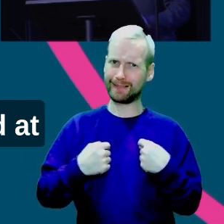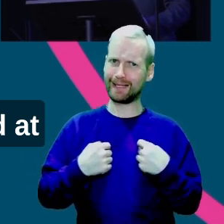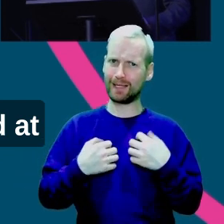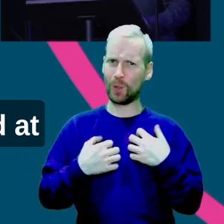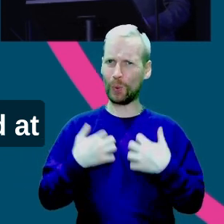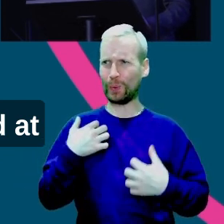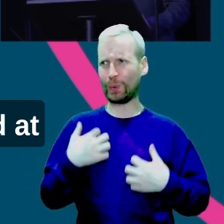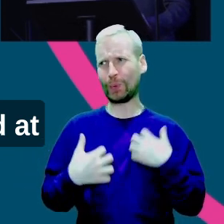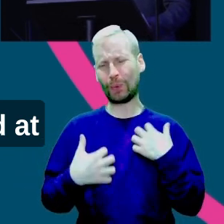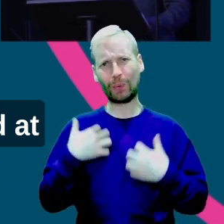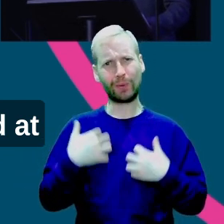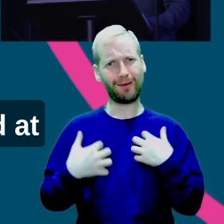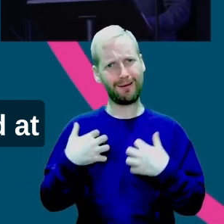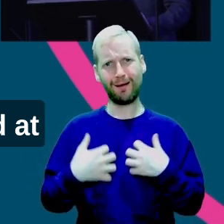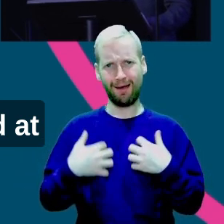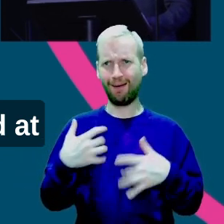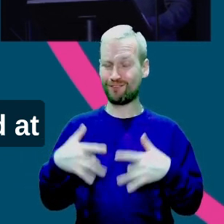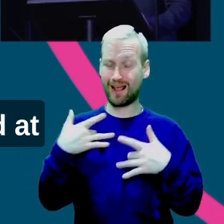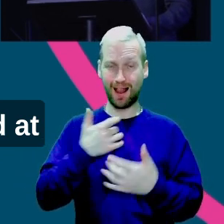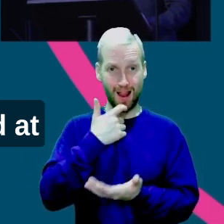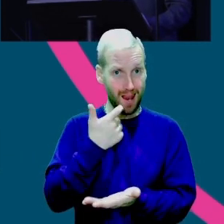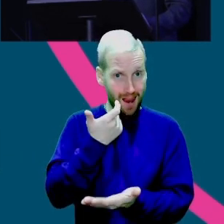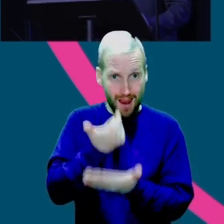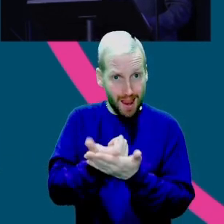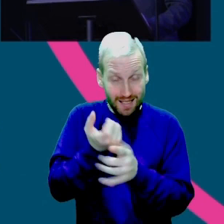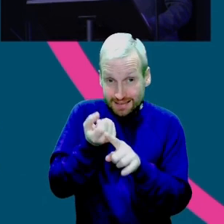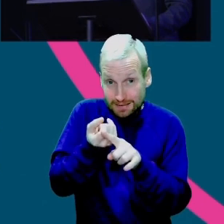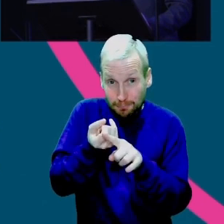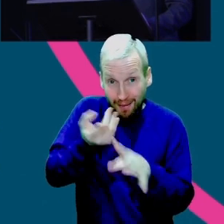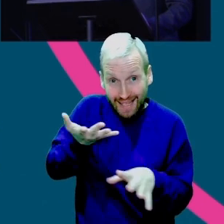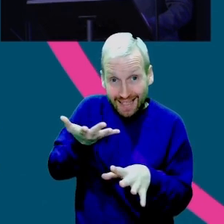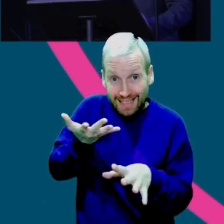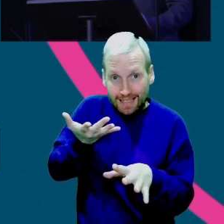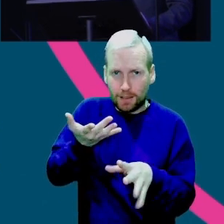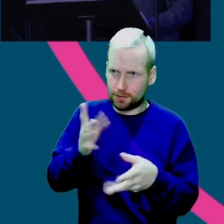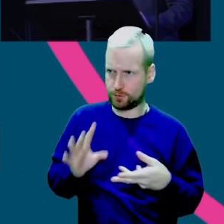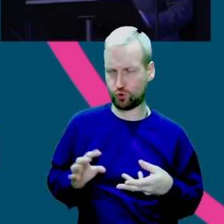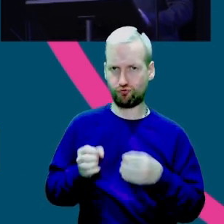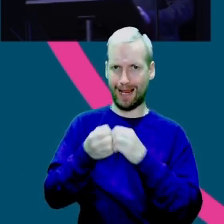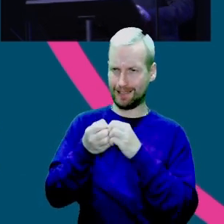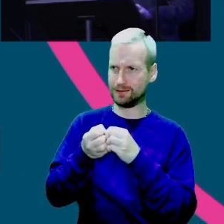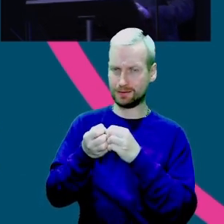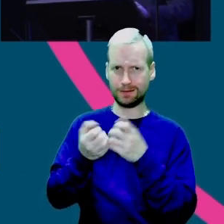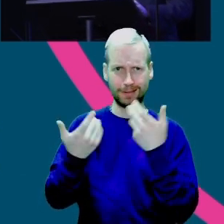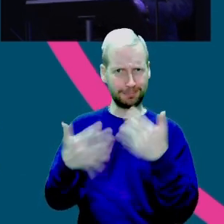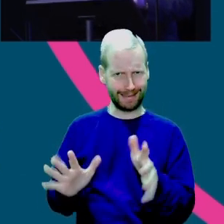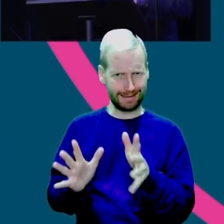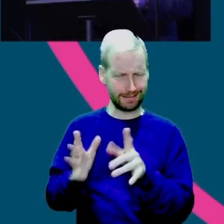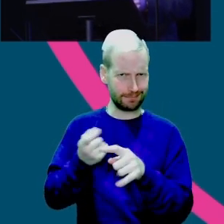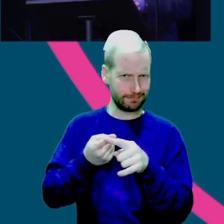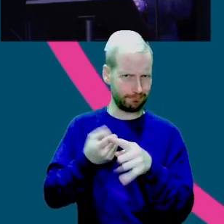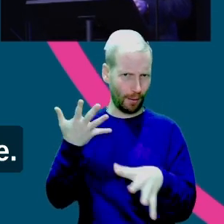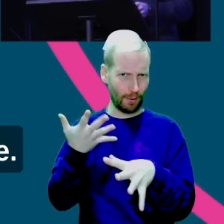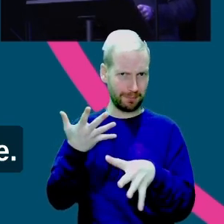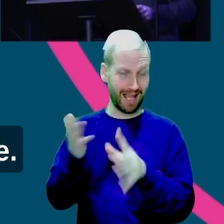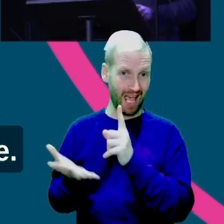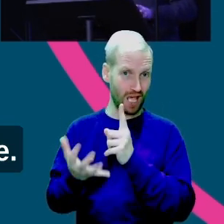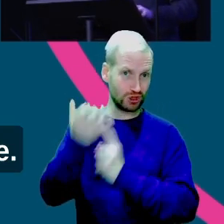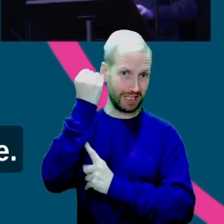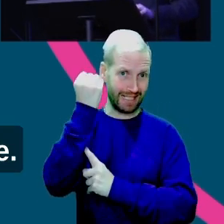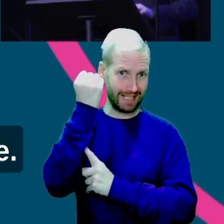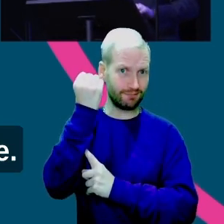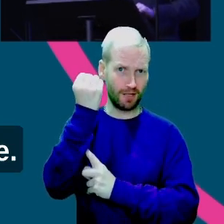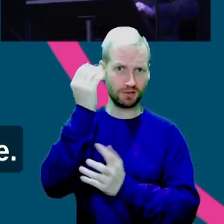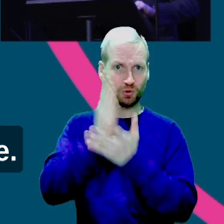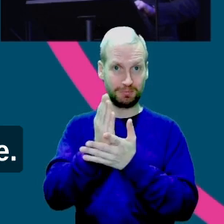encouraged and amazed at the speed at which we've been able to achieve so much. So I think that's